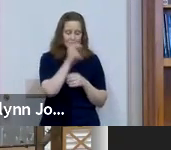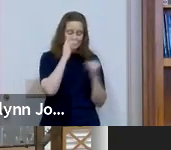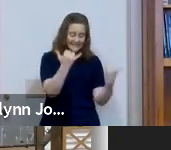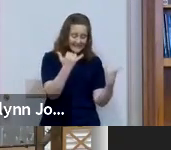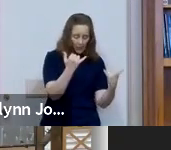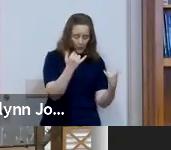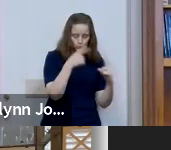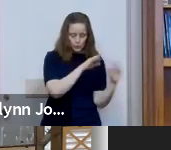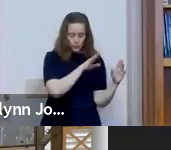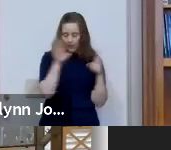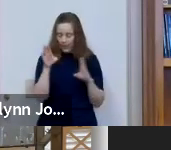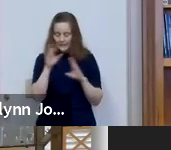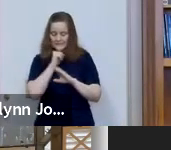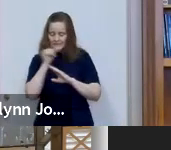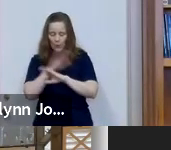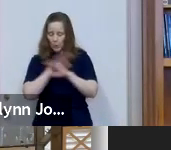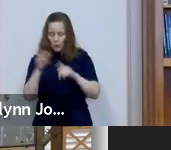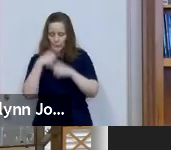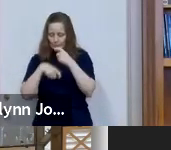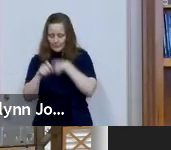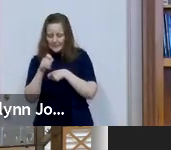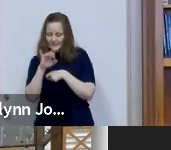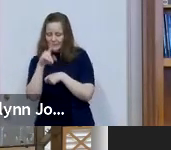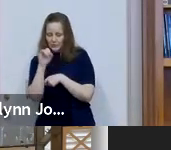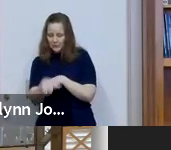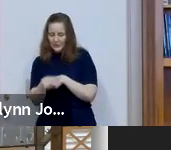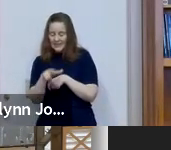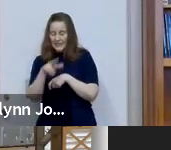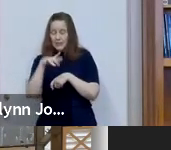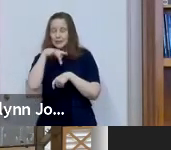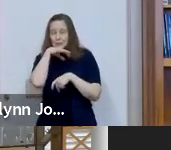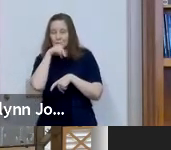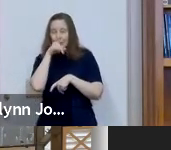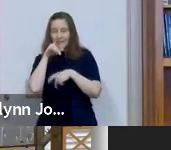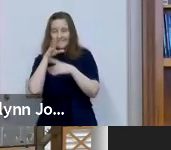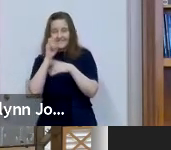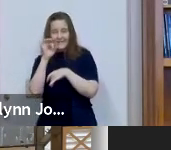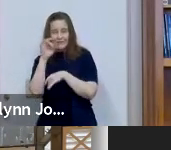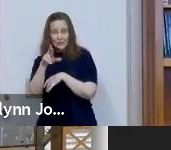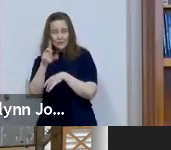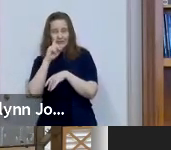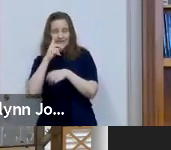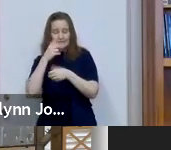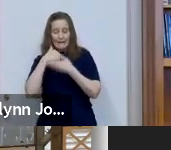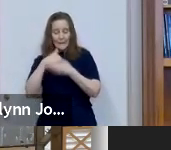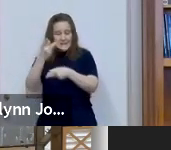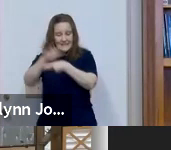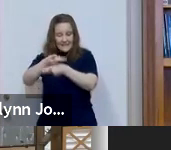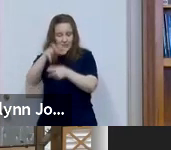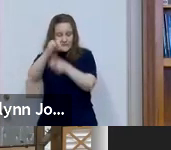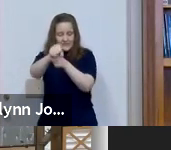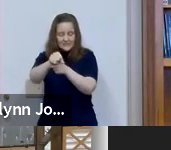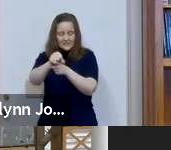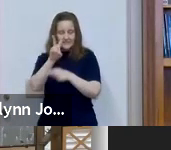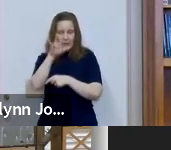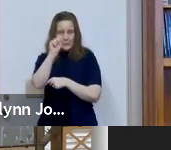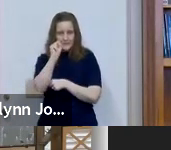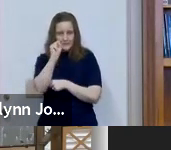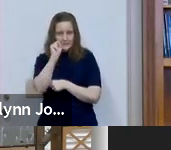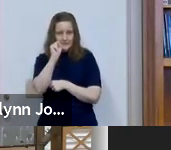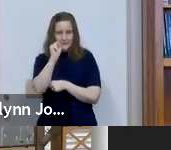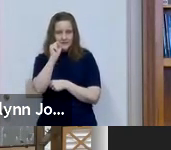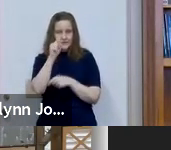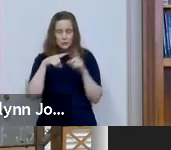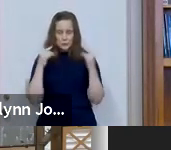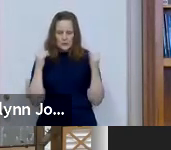to don't replace your filters immediately. A dirty filter actually helps catch viruses and small particles, to